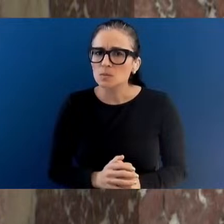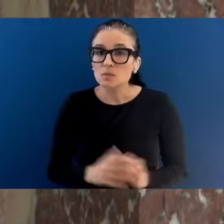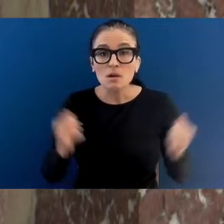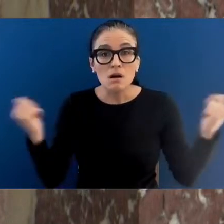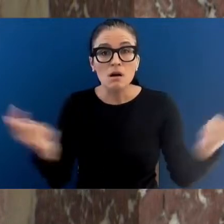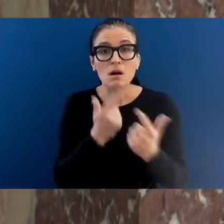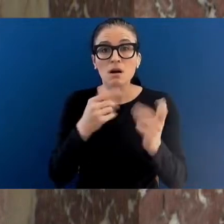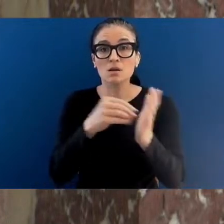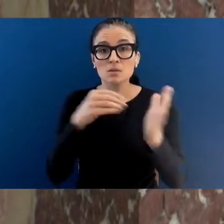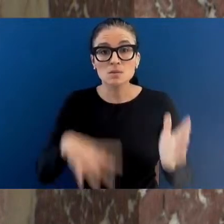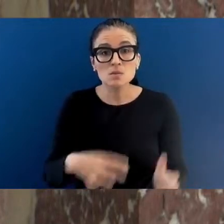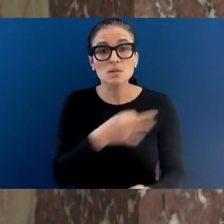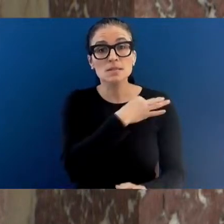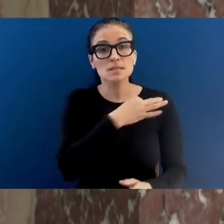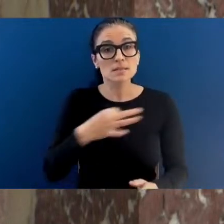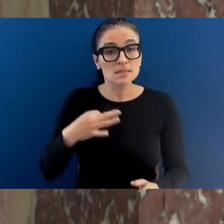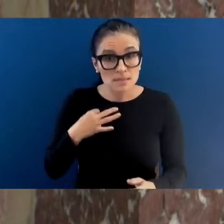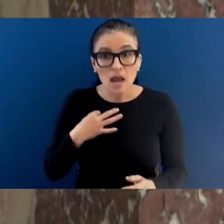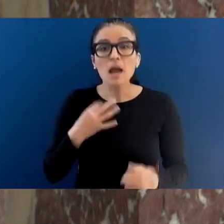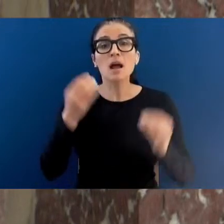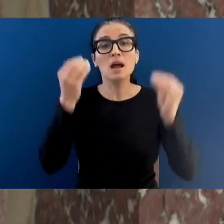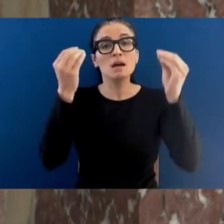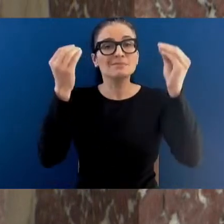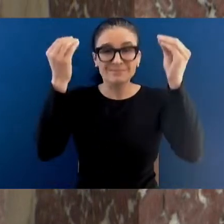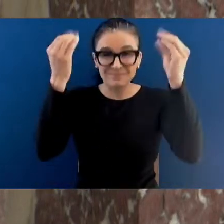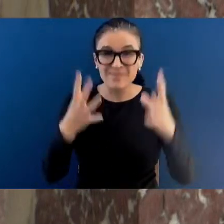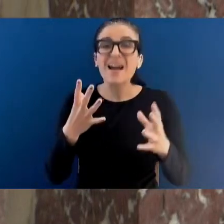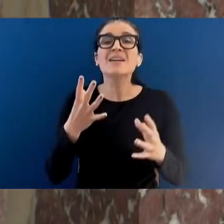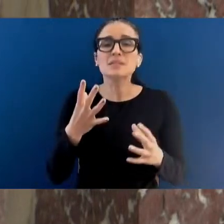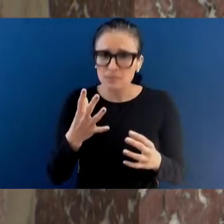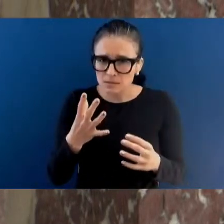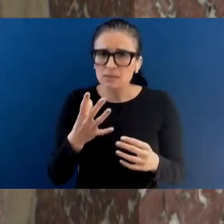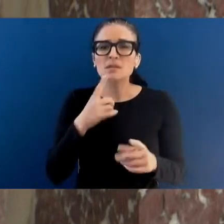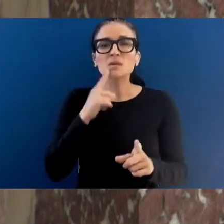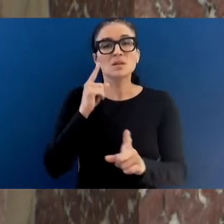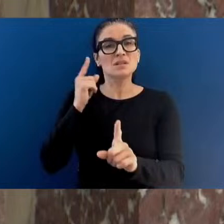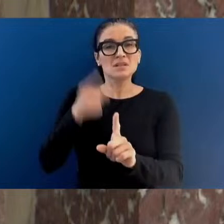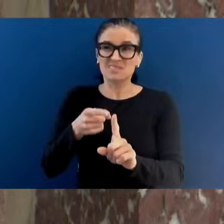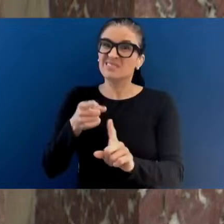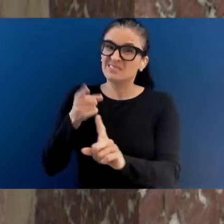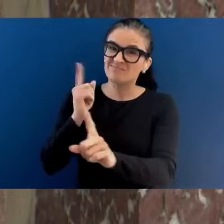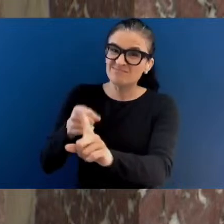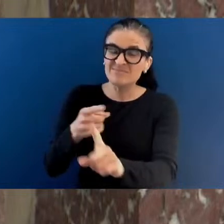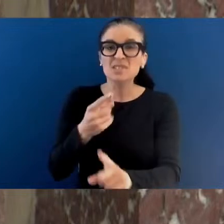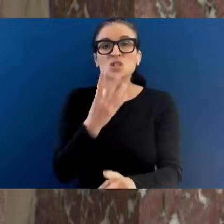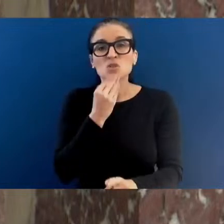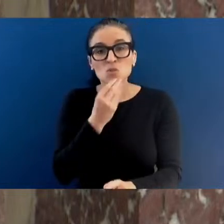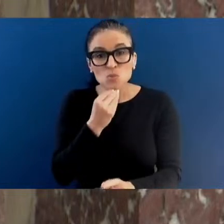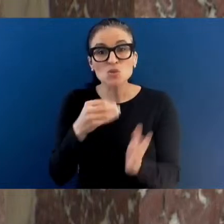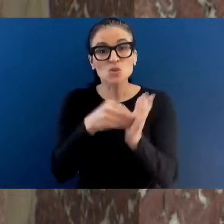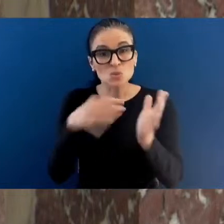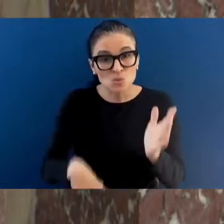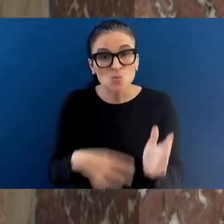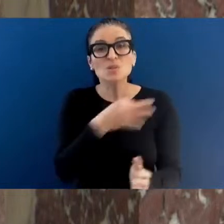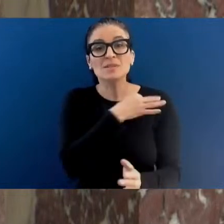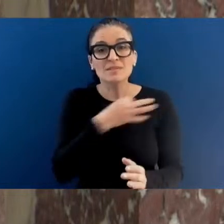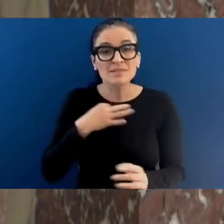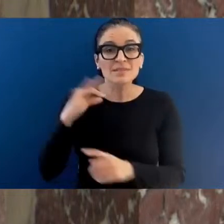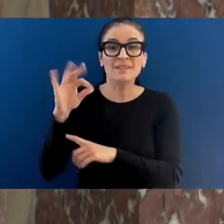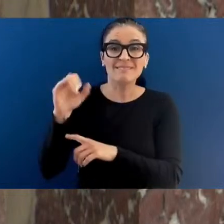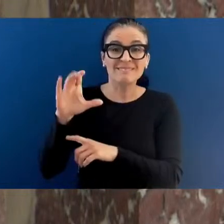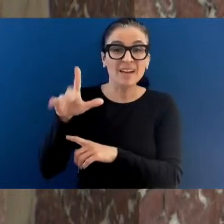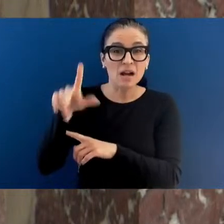who are feeling particularly alone right now. We have made it clear that hate speech of any kind,